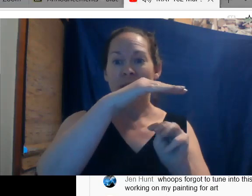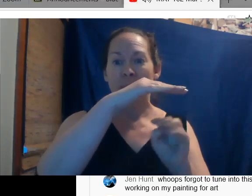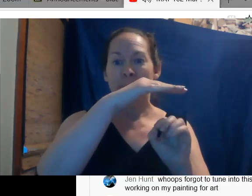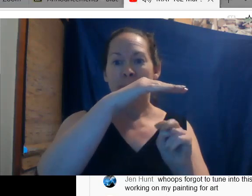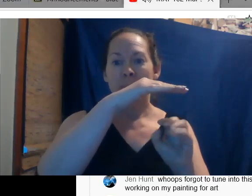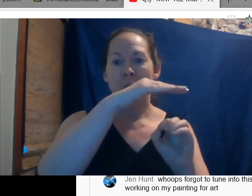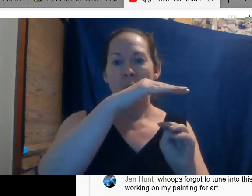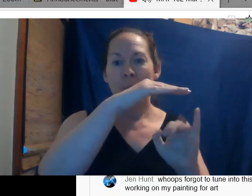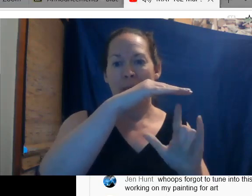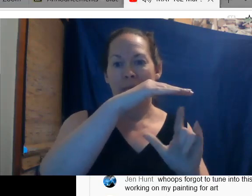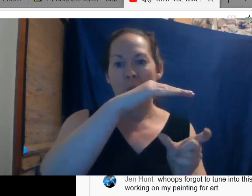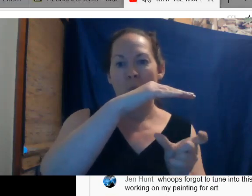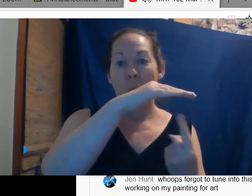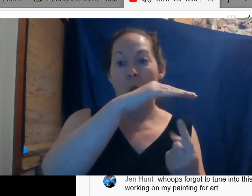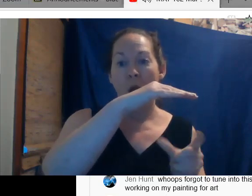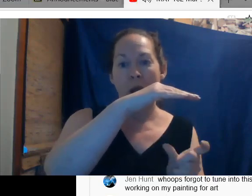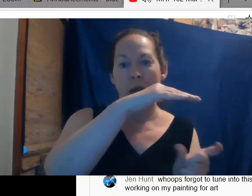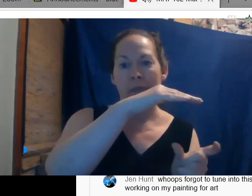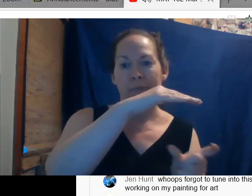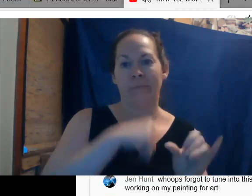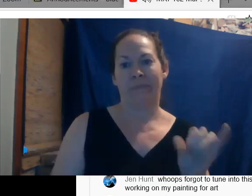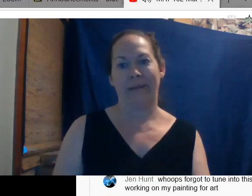I break it into its individual terms.